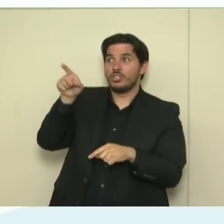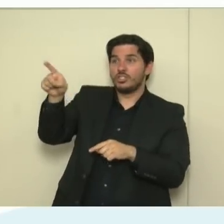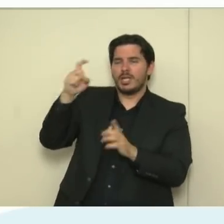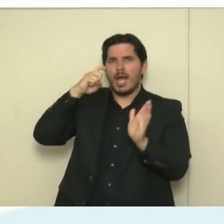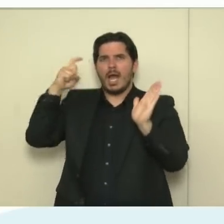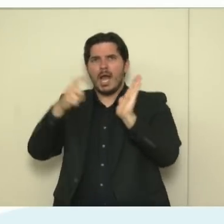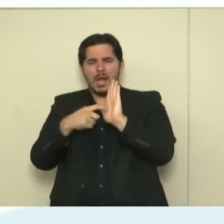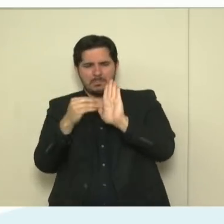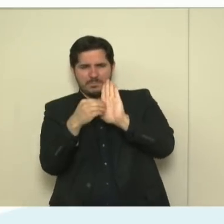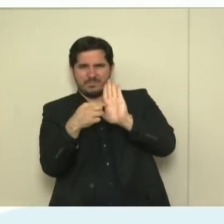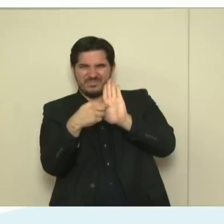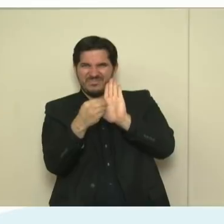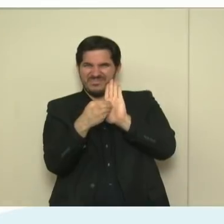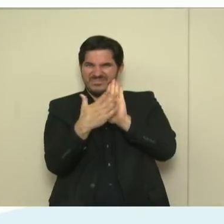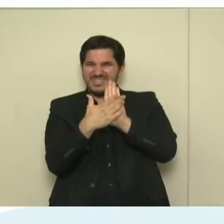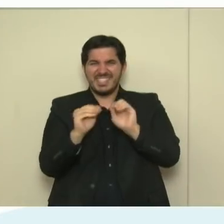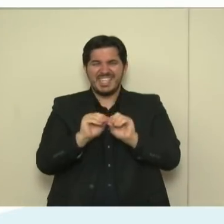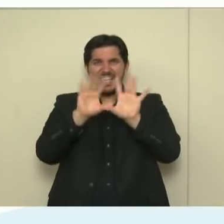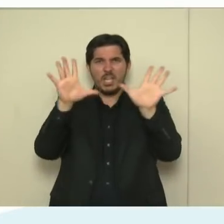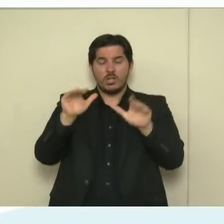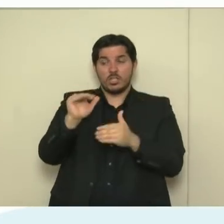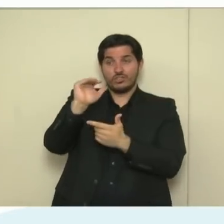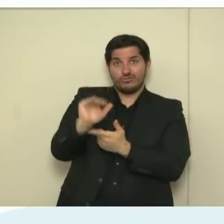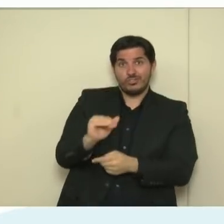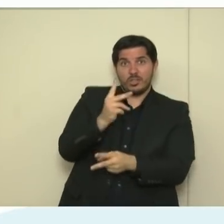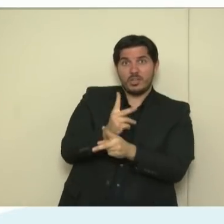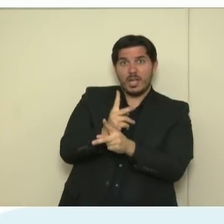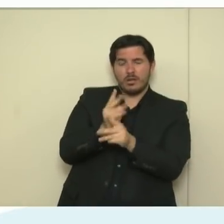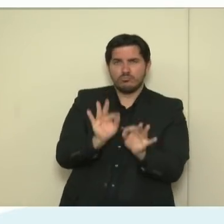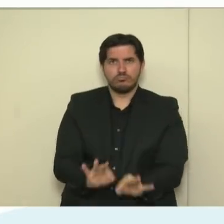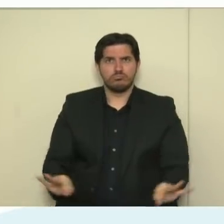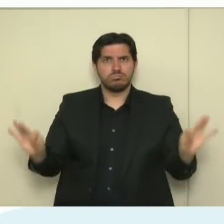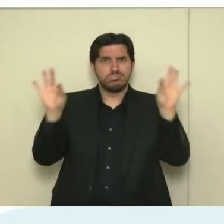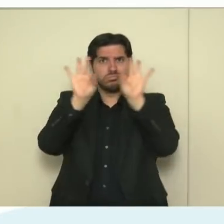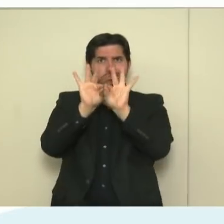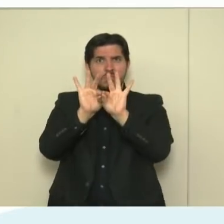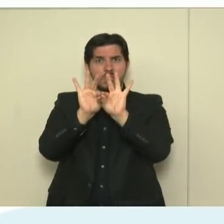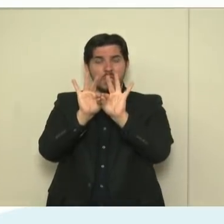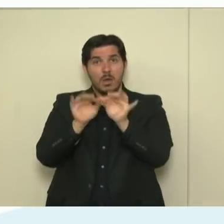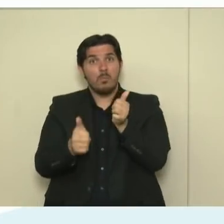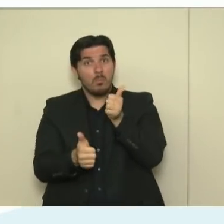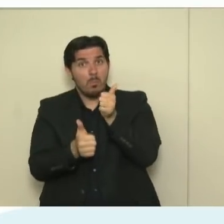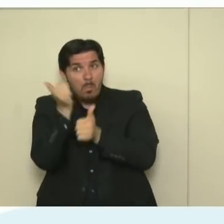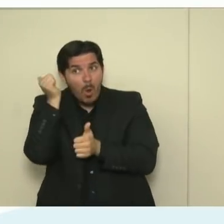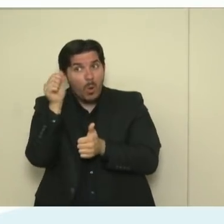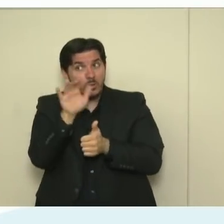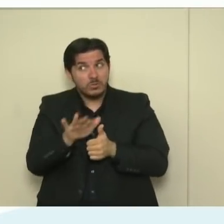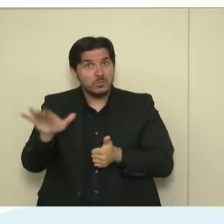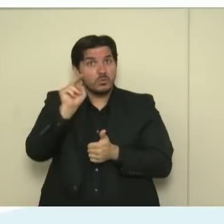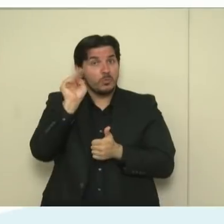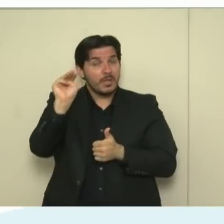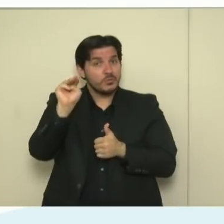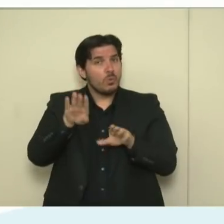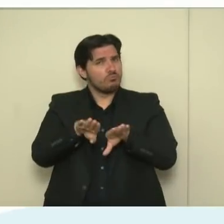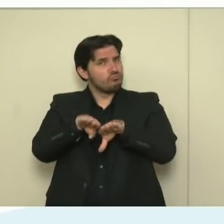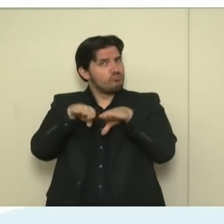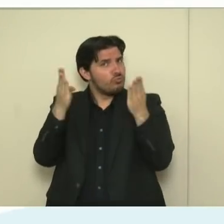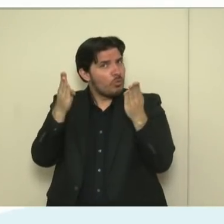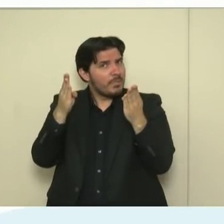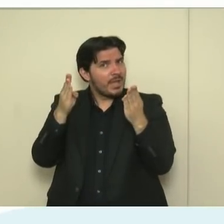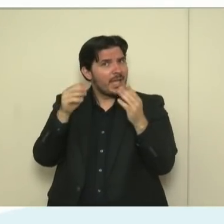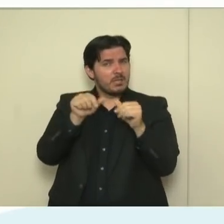essential service. And the majority of our New Mexico early childhood providers have remained open for business over the course of the public